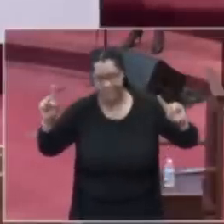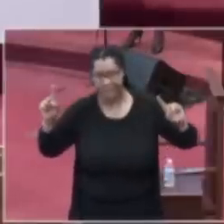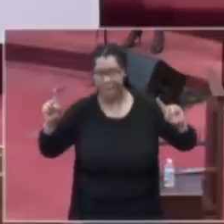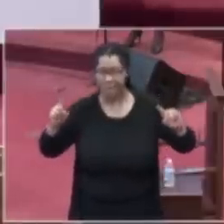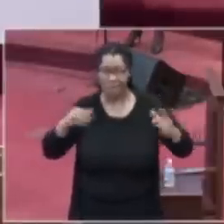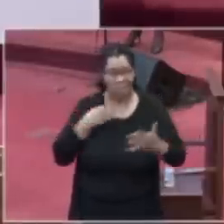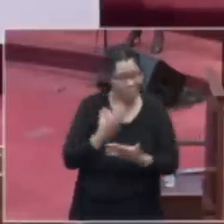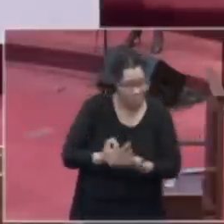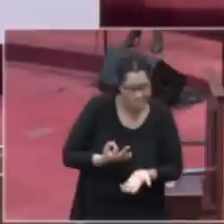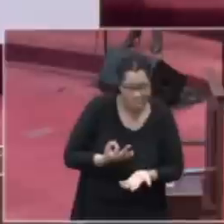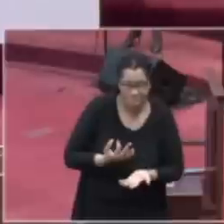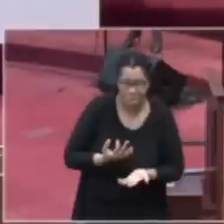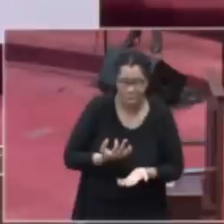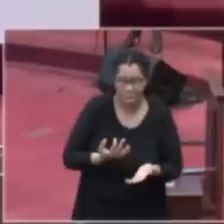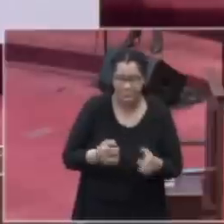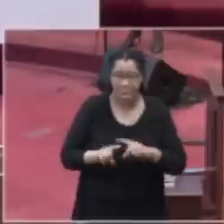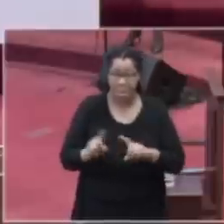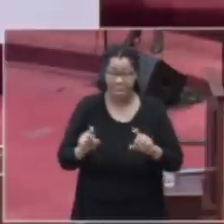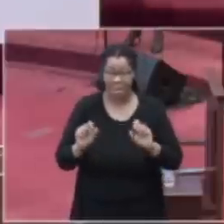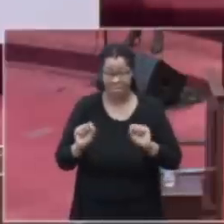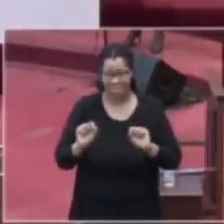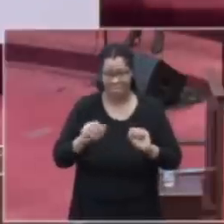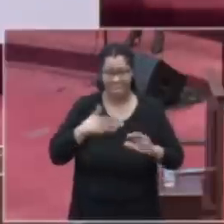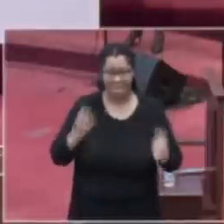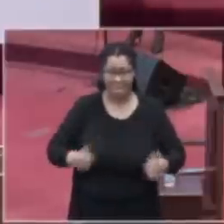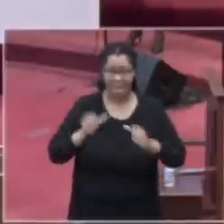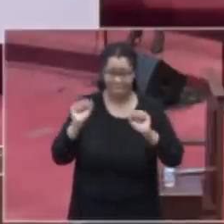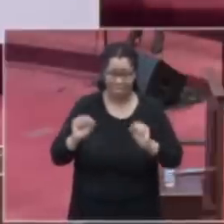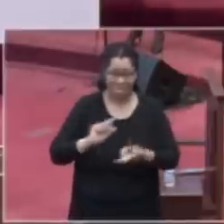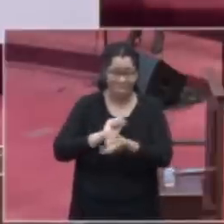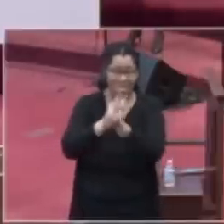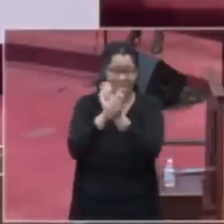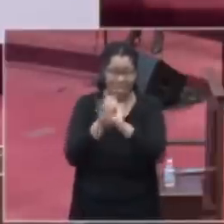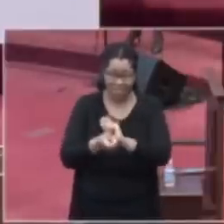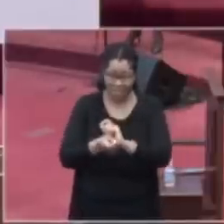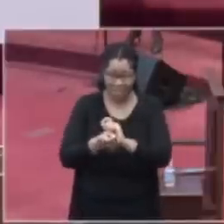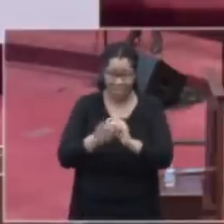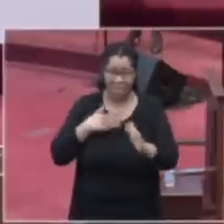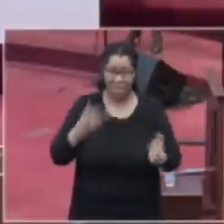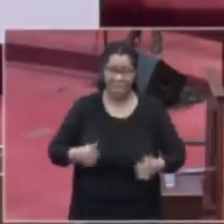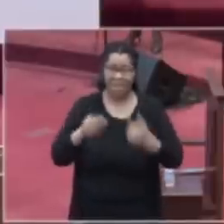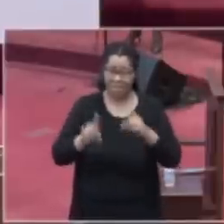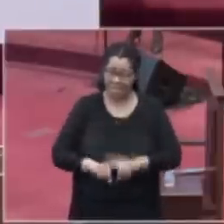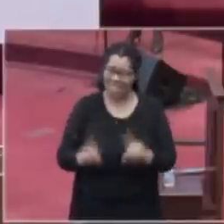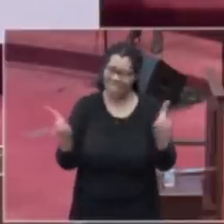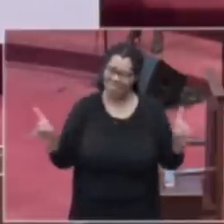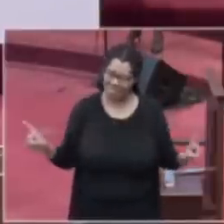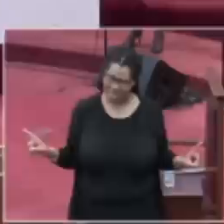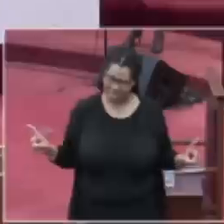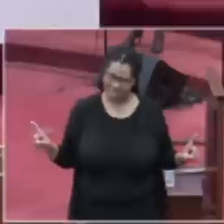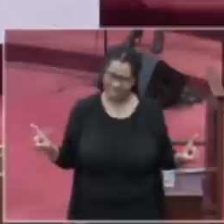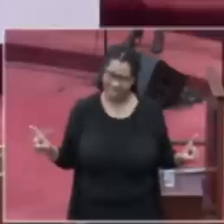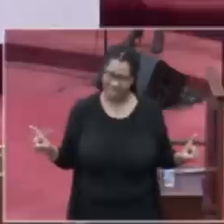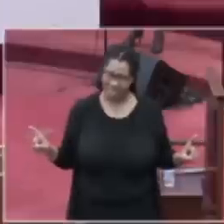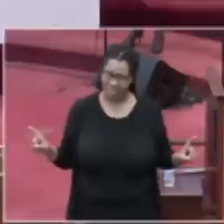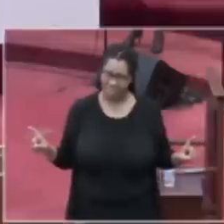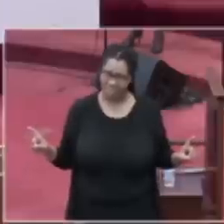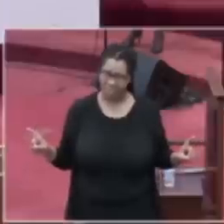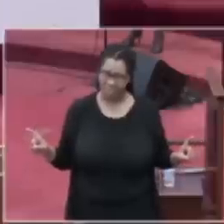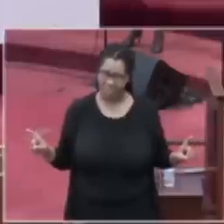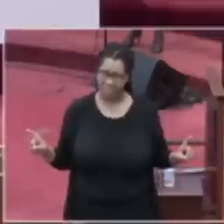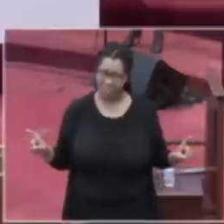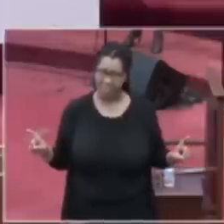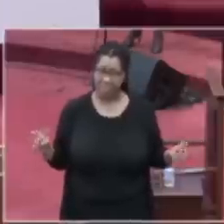failure, but it would have been different. That's the point. It would have been drastically different. I can think